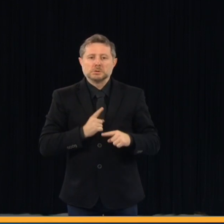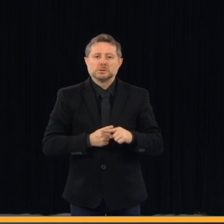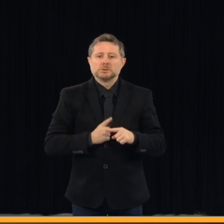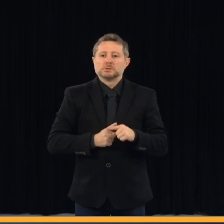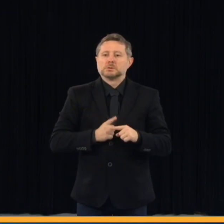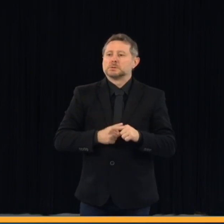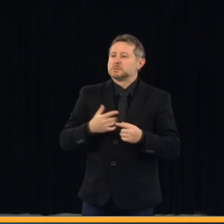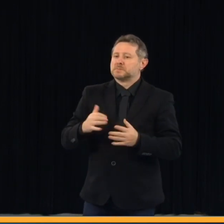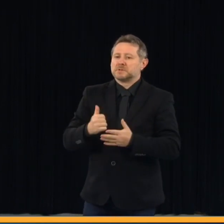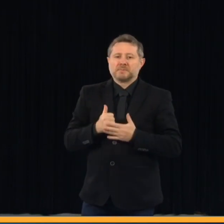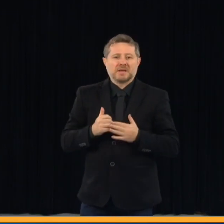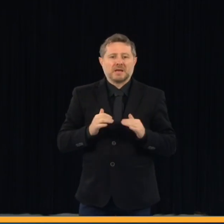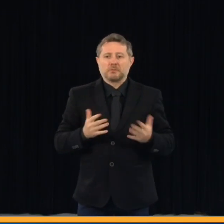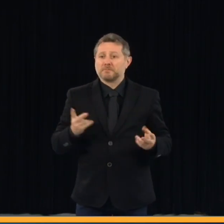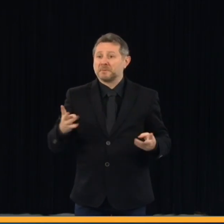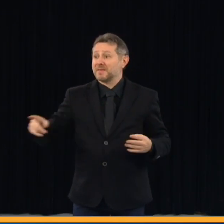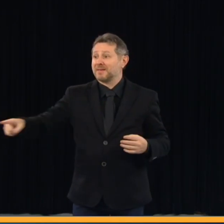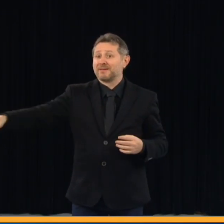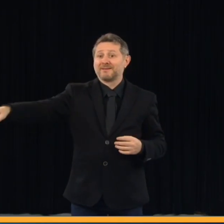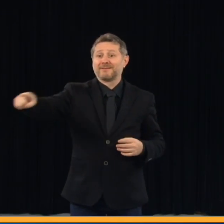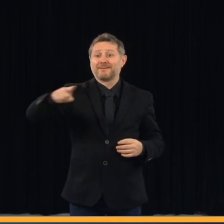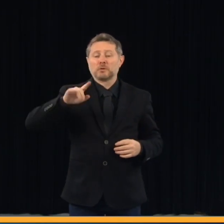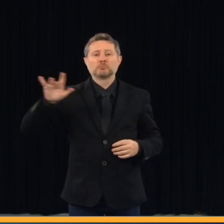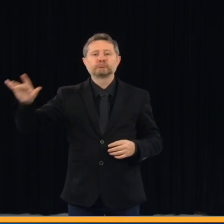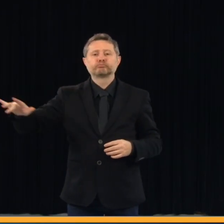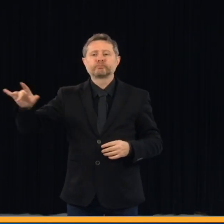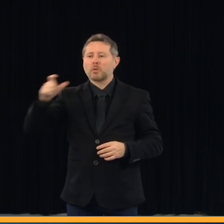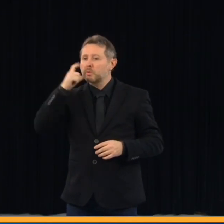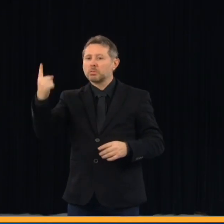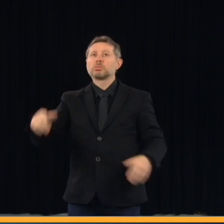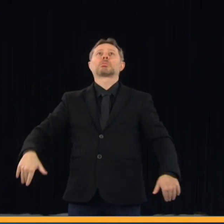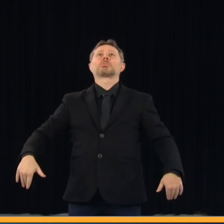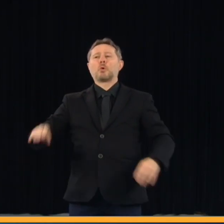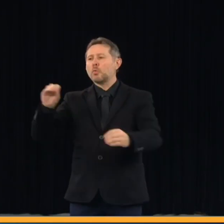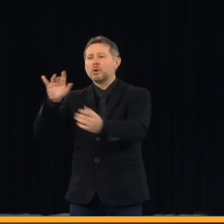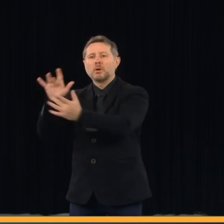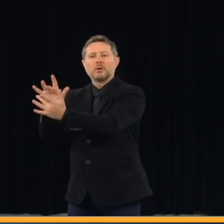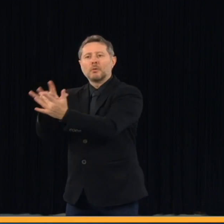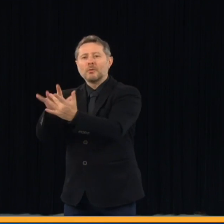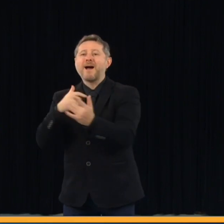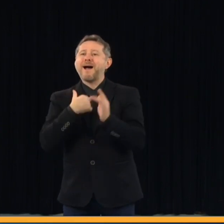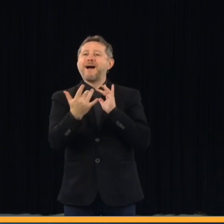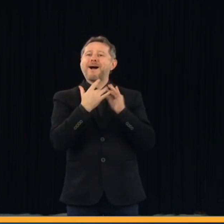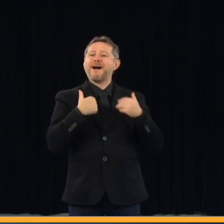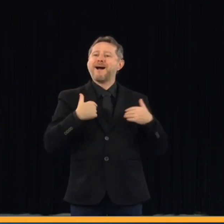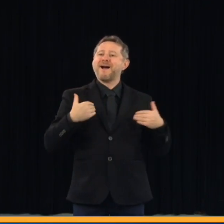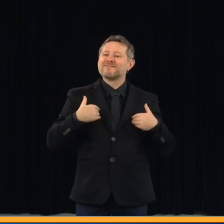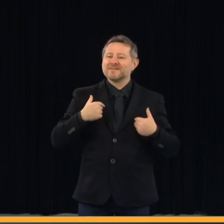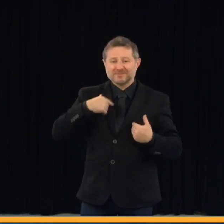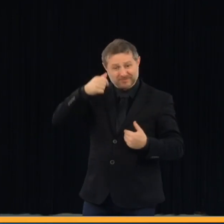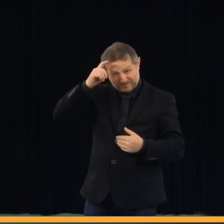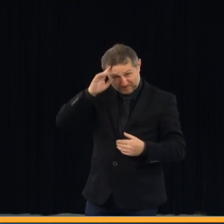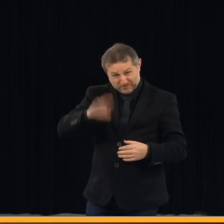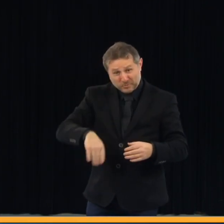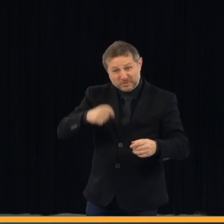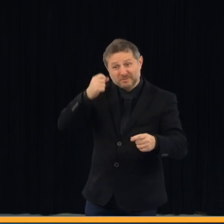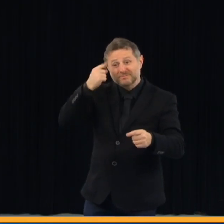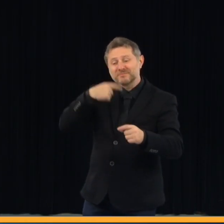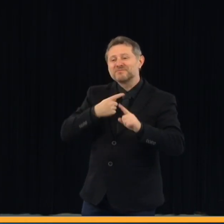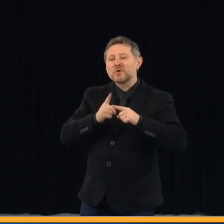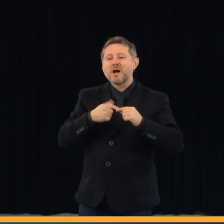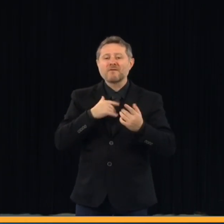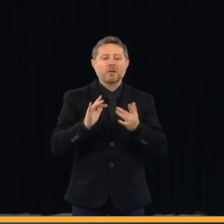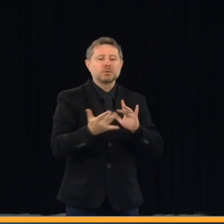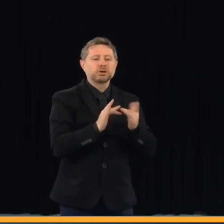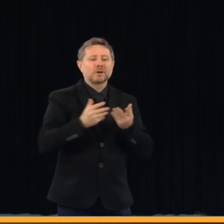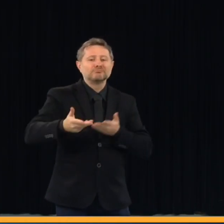way, and they're reaching out to me, and I feel for them. So we're in a real fight, and we really do have to remember our connections to each other, because otherwise there'll be no